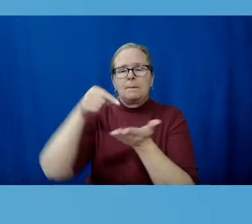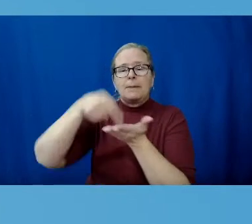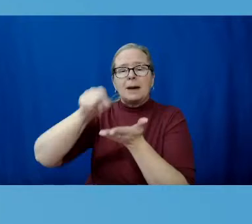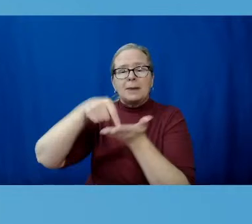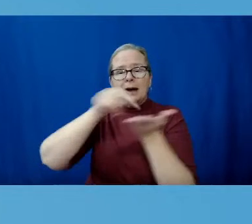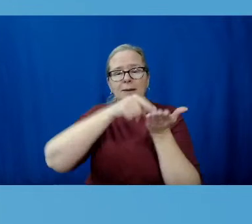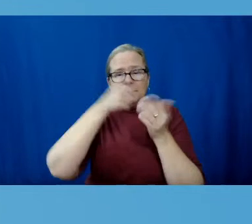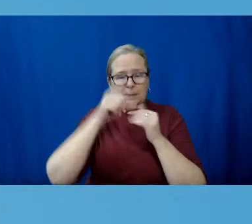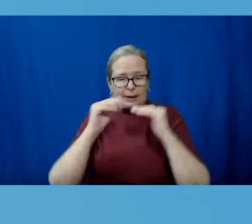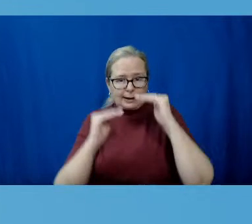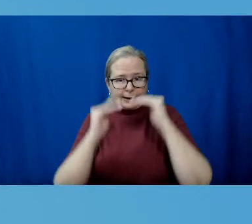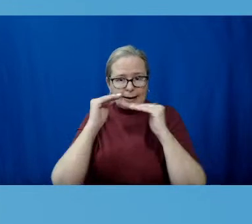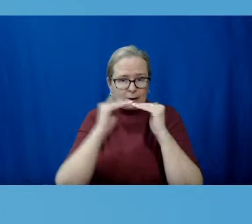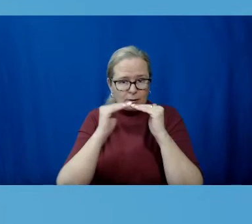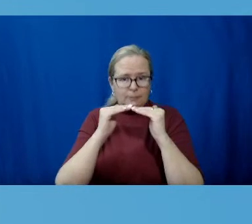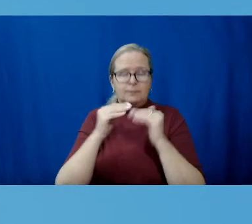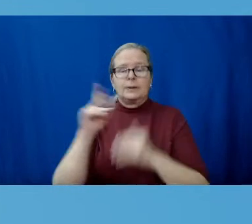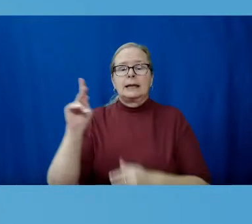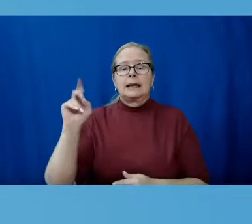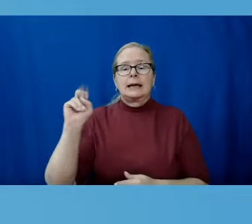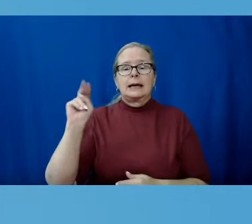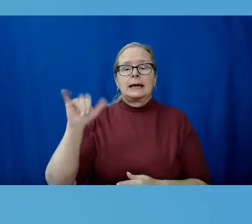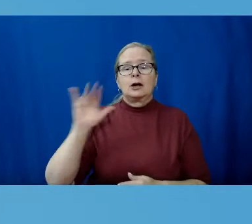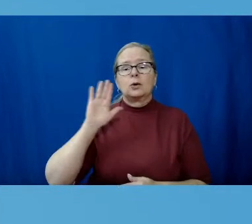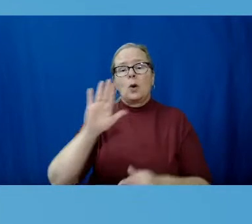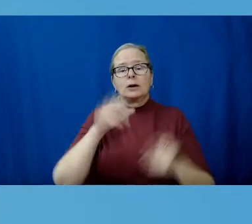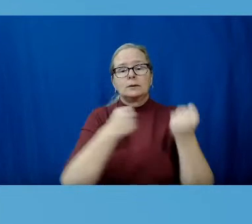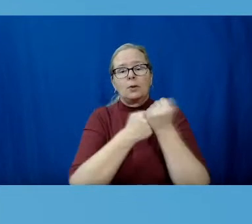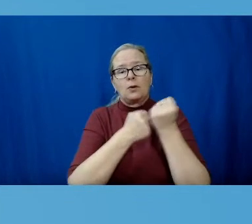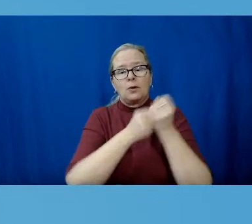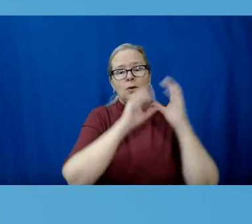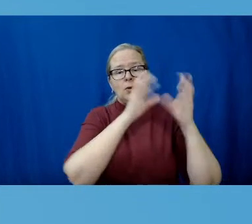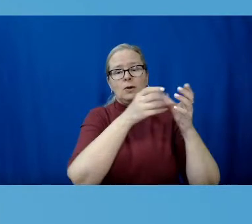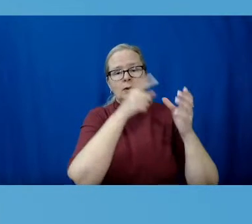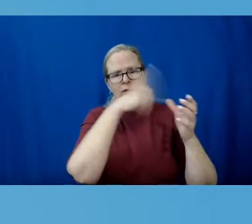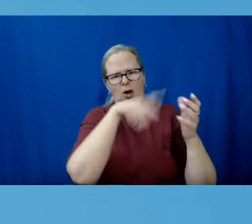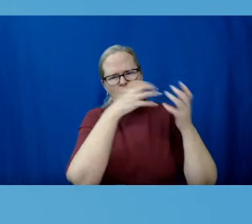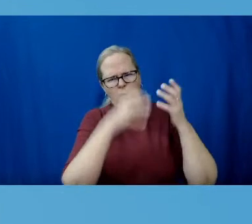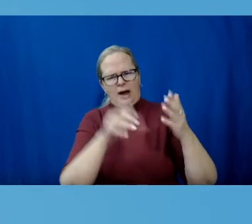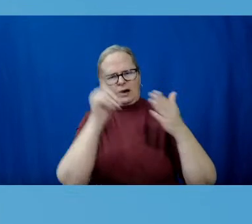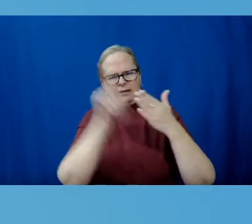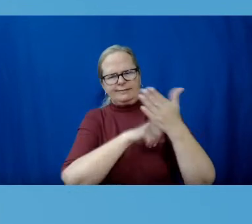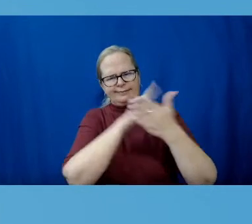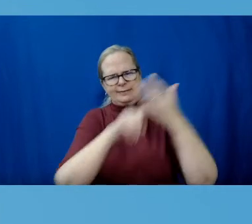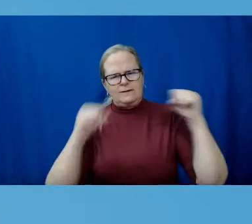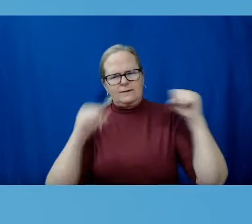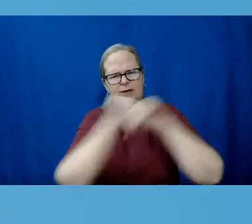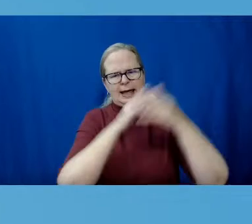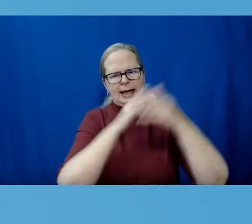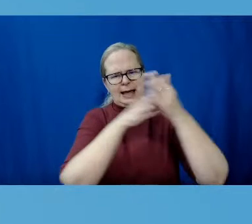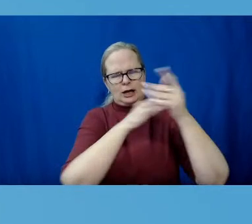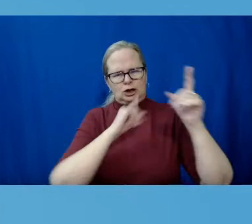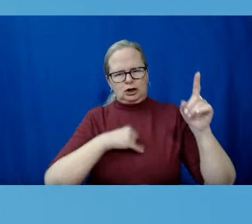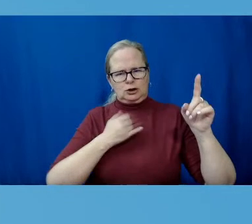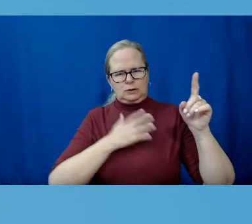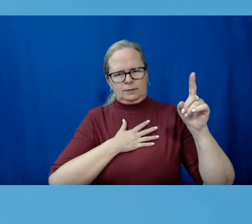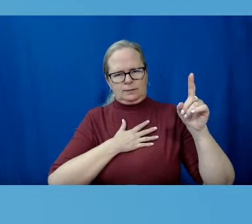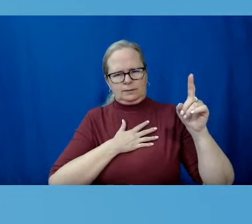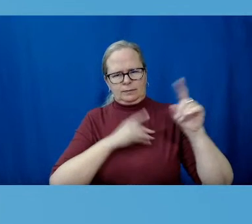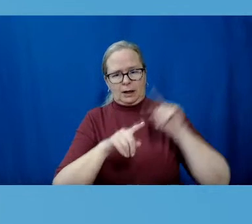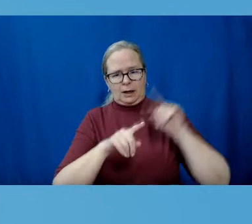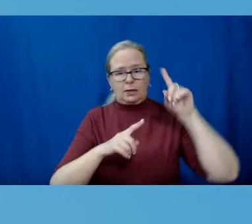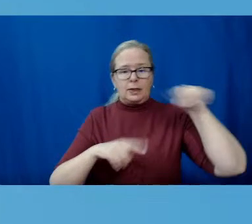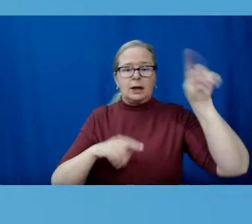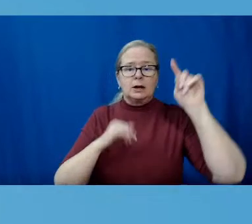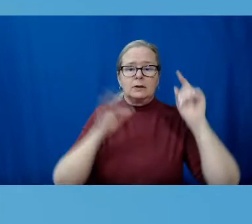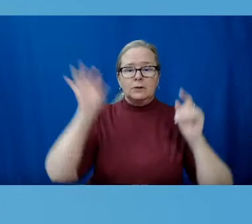and just working during a pandemic. So there's that. As for the election being far away, I guess in a sense it is, but it's